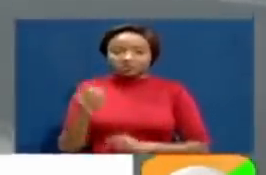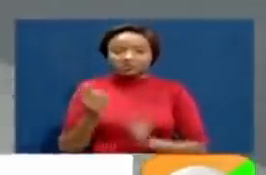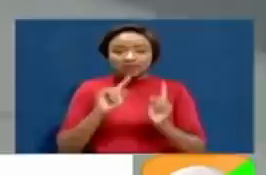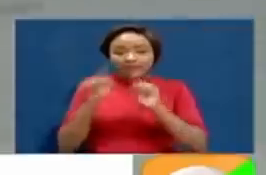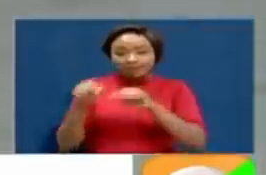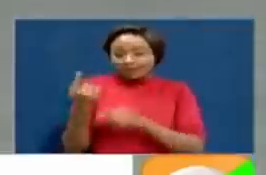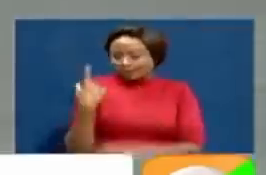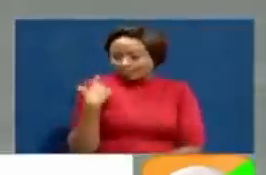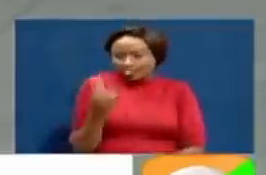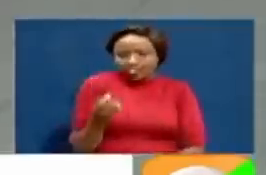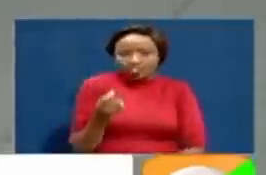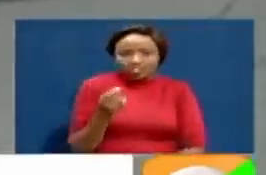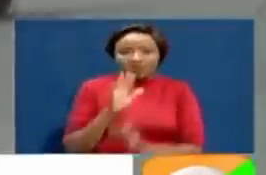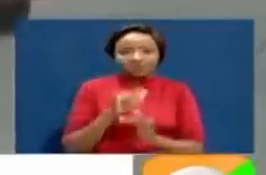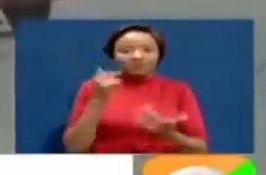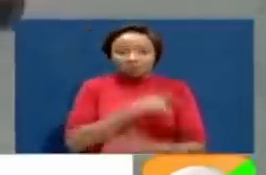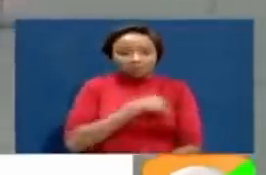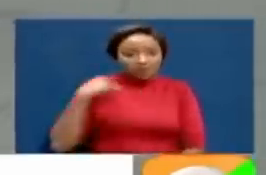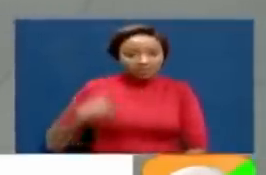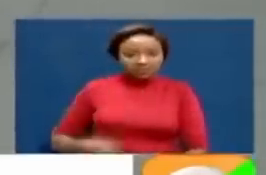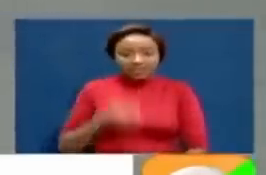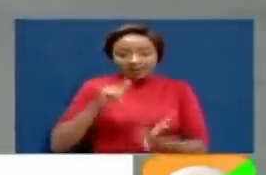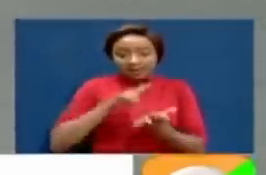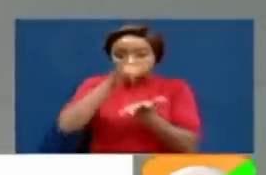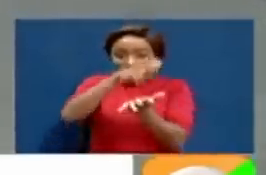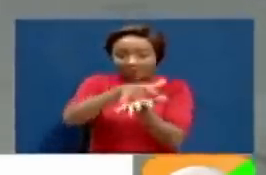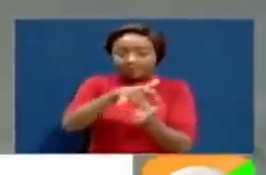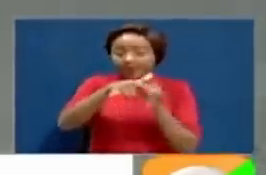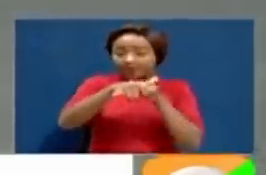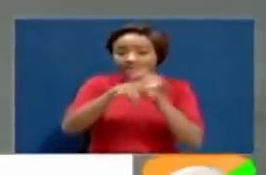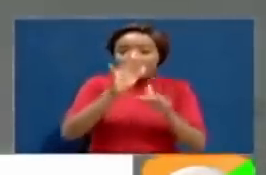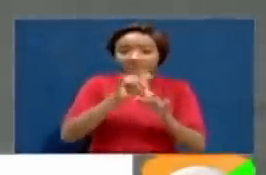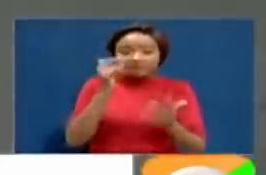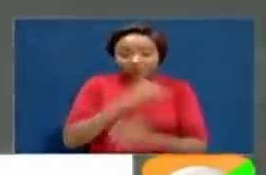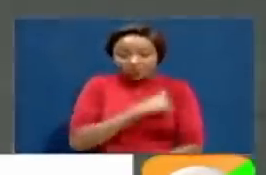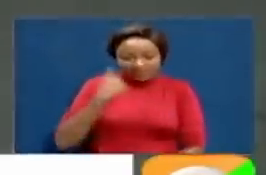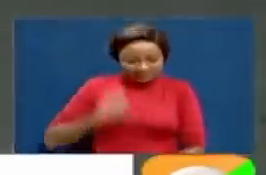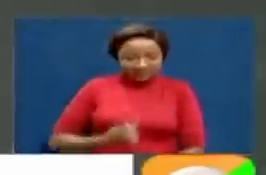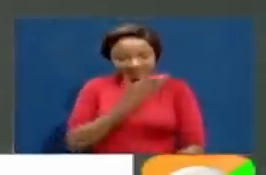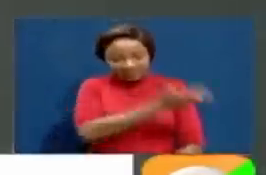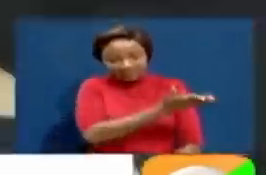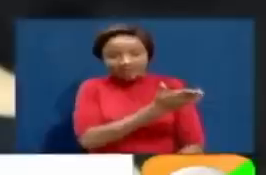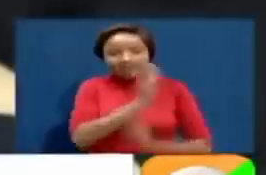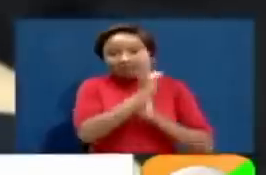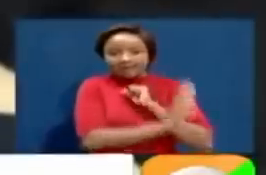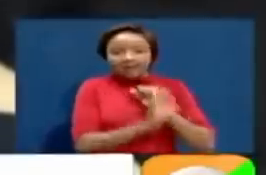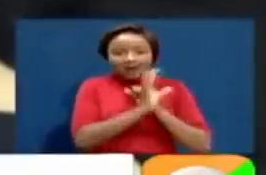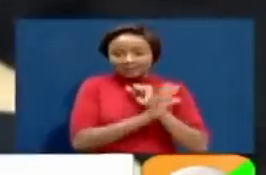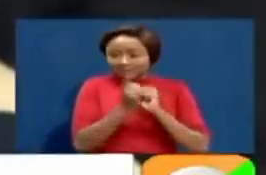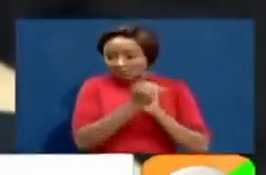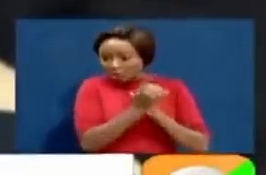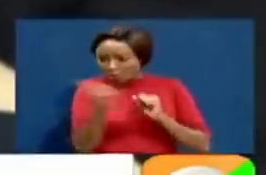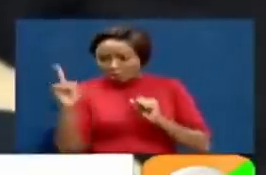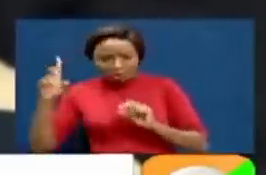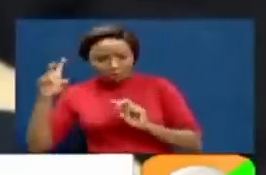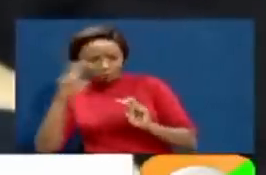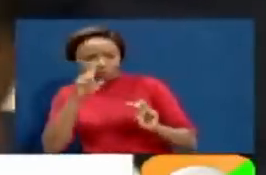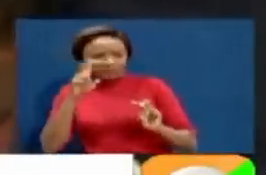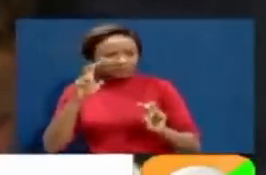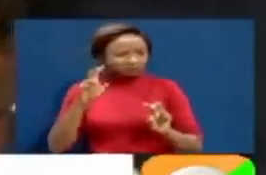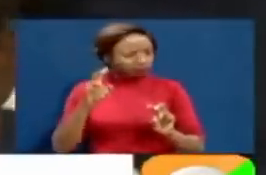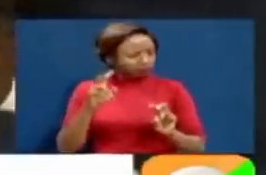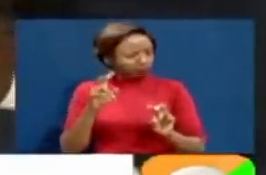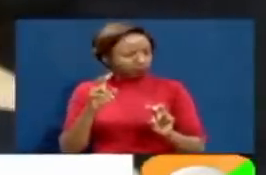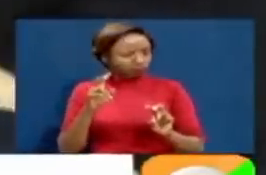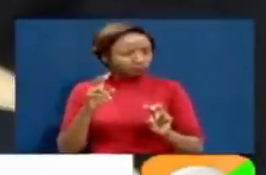this week from the China Southern Airlines, a flight from China, raised eyebrows. Ali Gire, an assistant